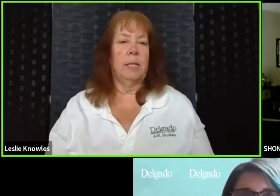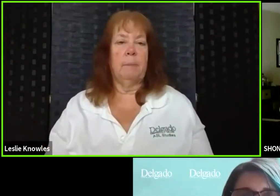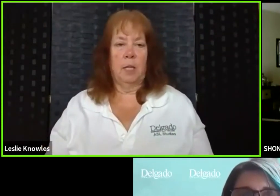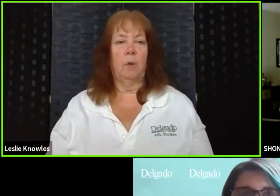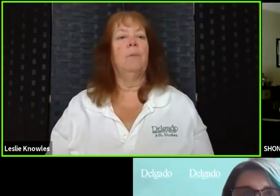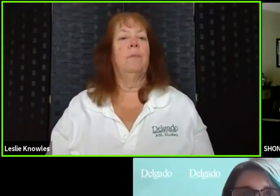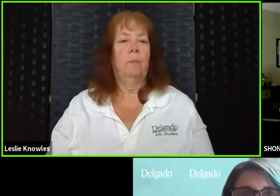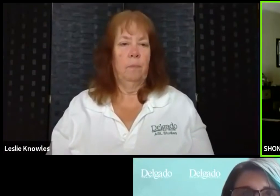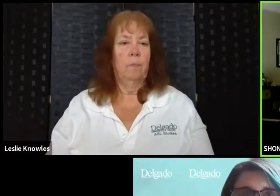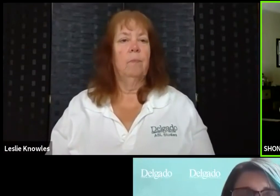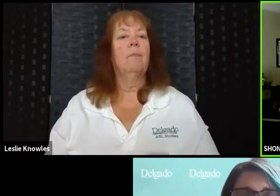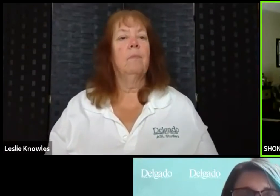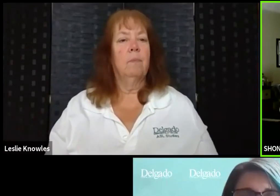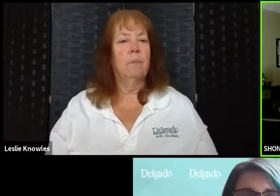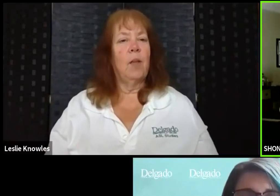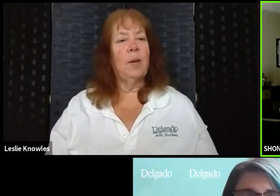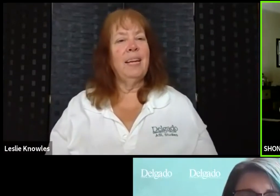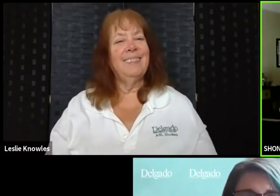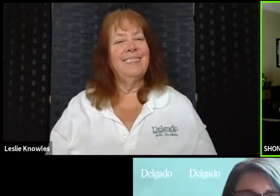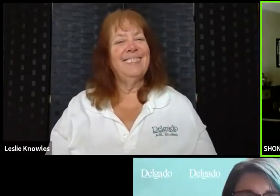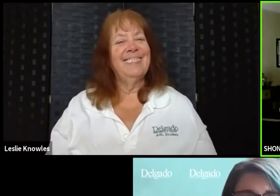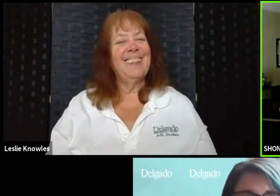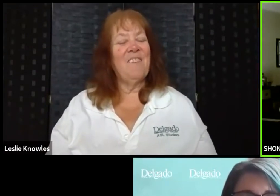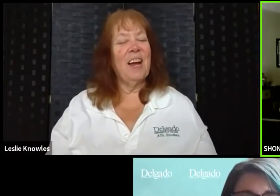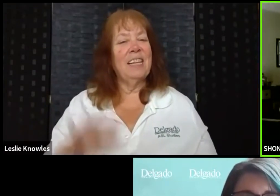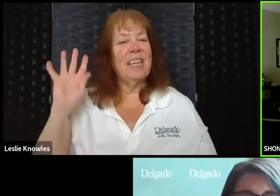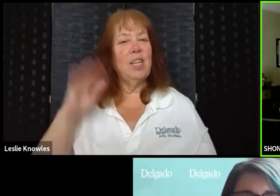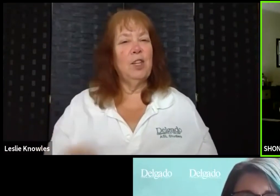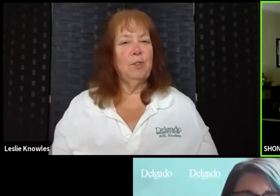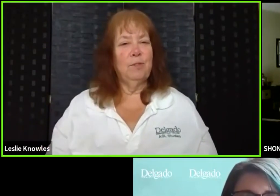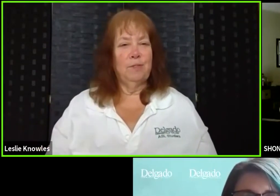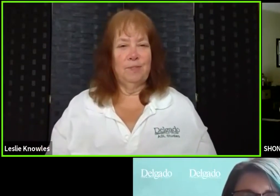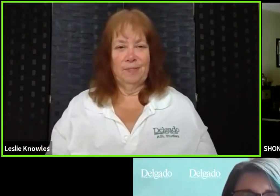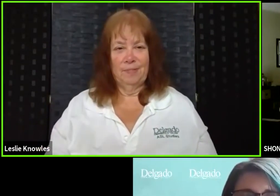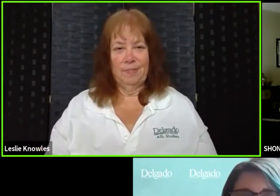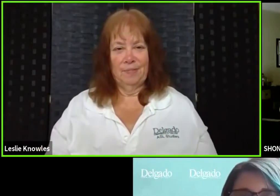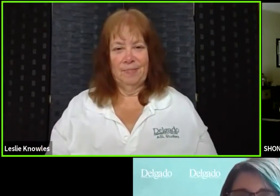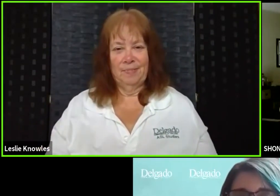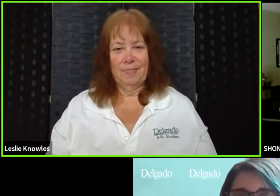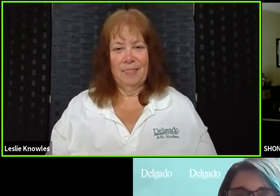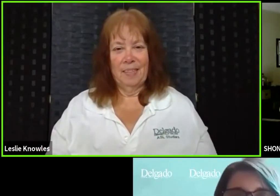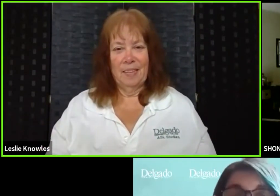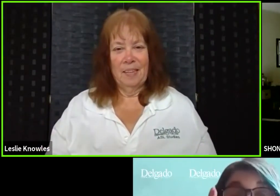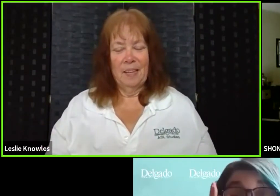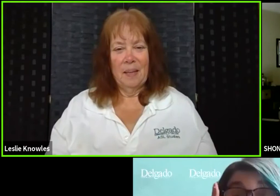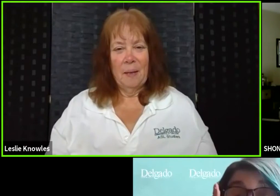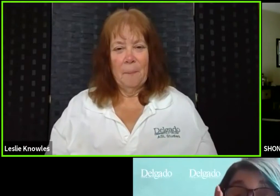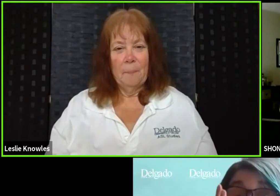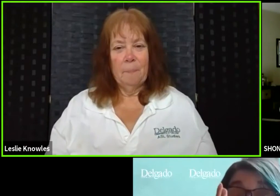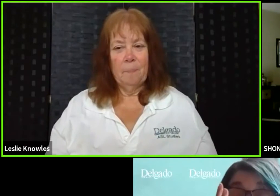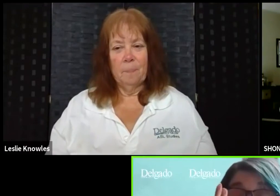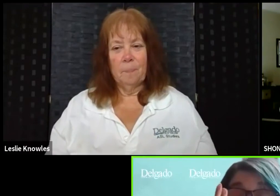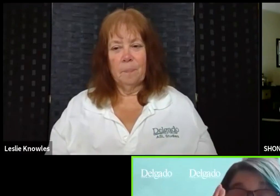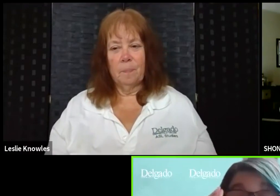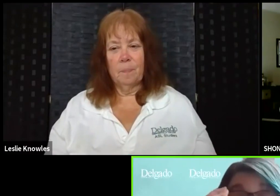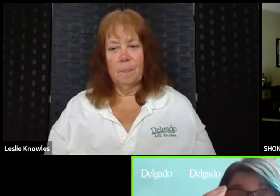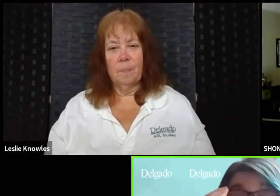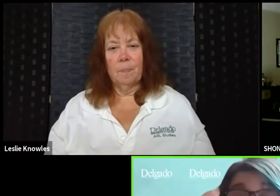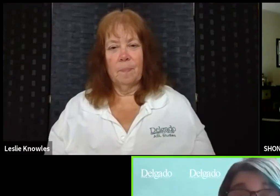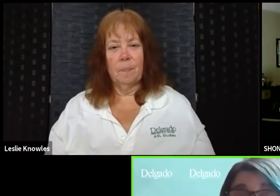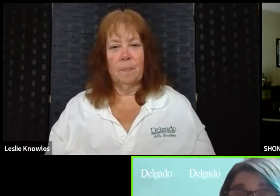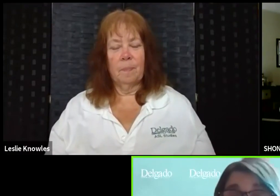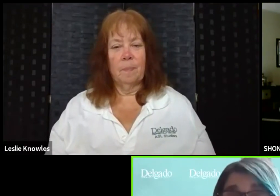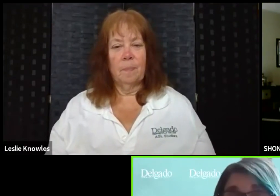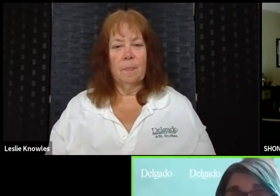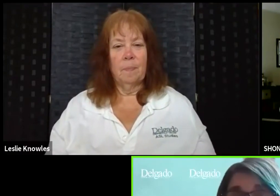contact me and let me know. Yes, ma'am. Thank y'all so much. Thank you, Nikki. Thank you. Awesome, thank you. And thank y'all for joining us on